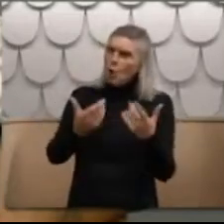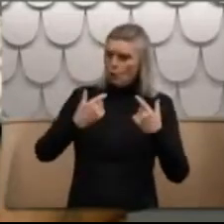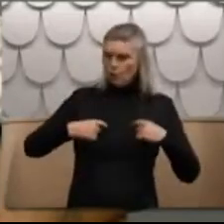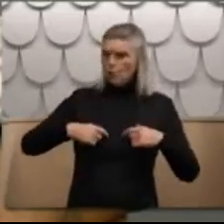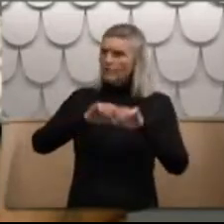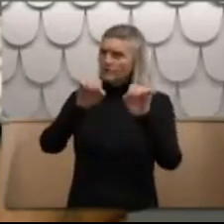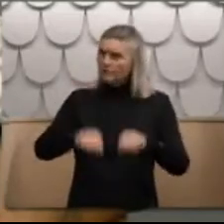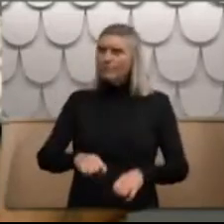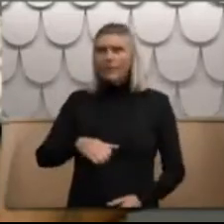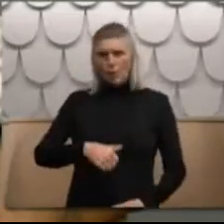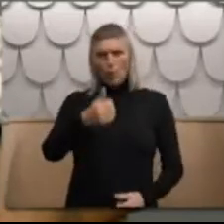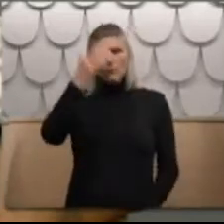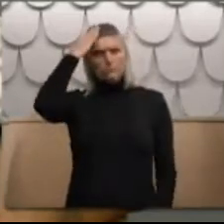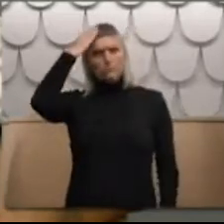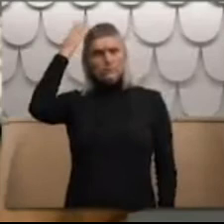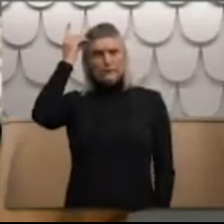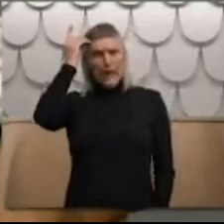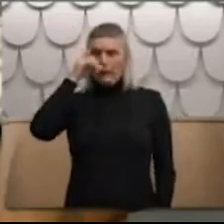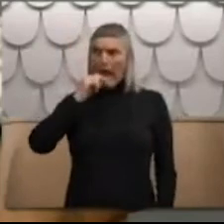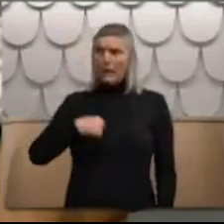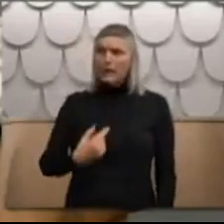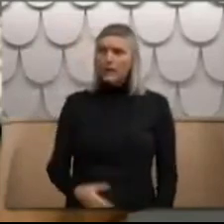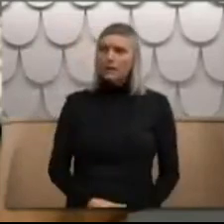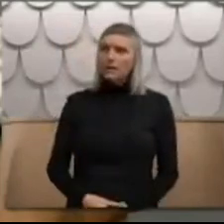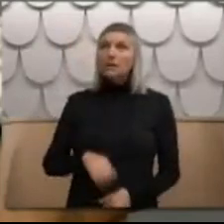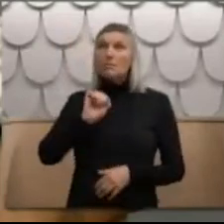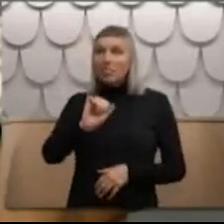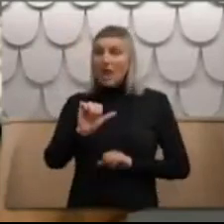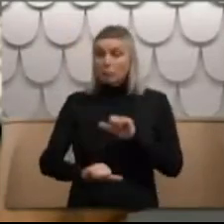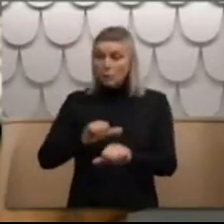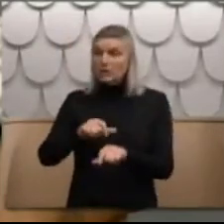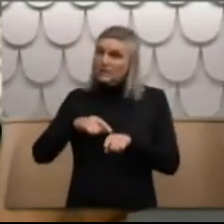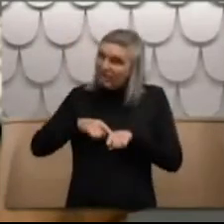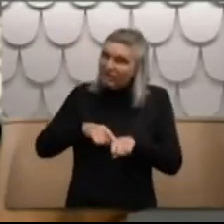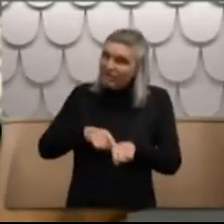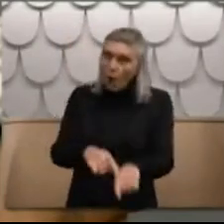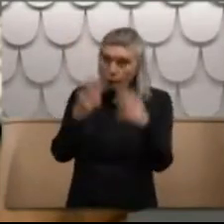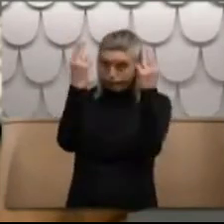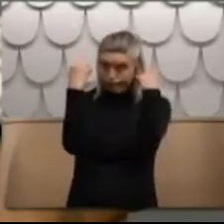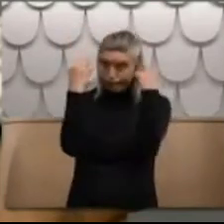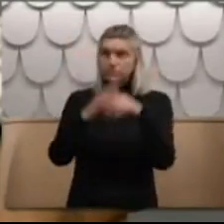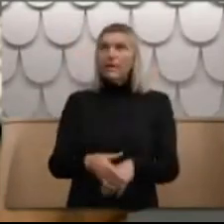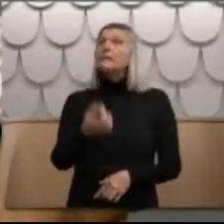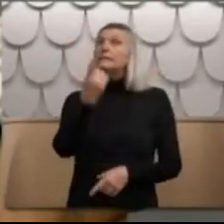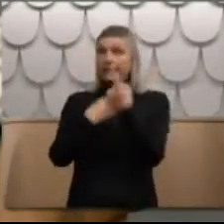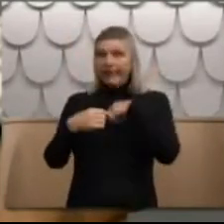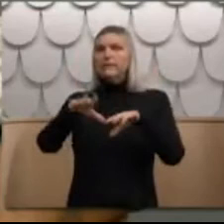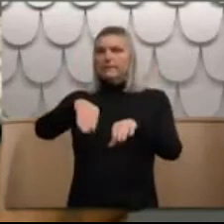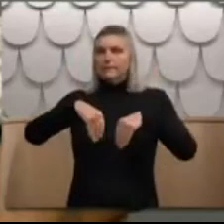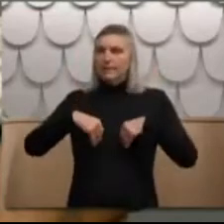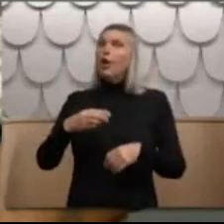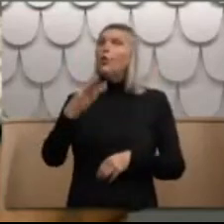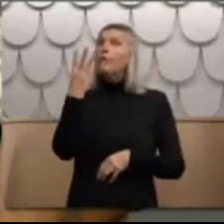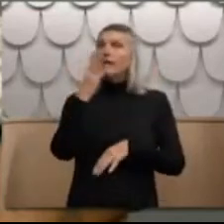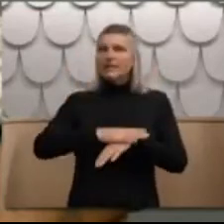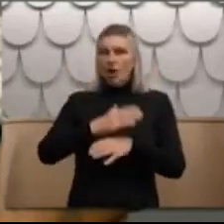system that I could be a good dad. I would follow their process and everything they told me to do. I did 3